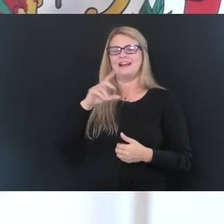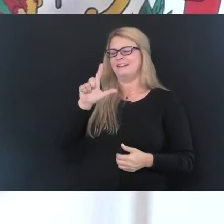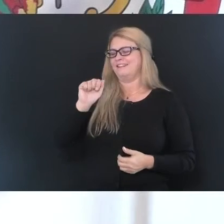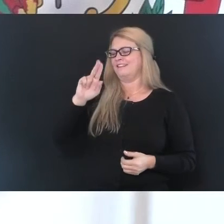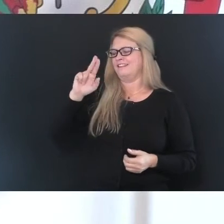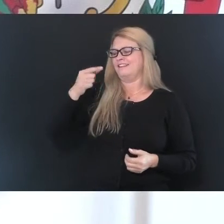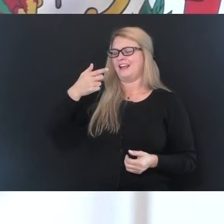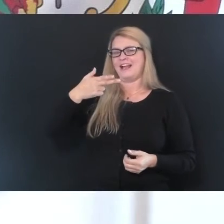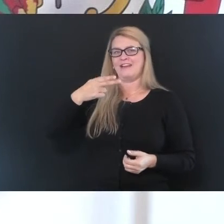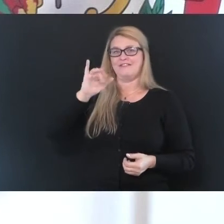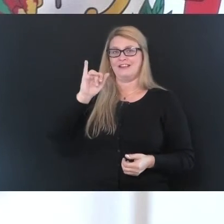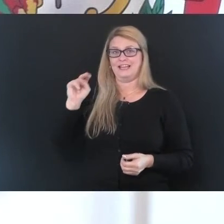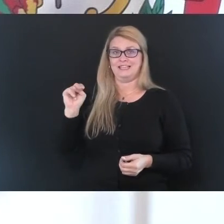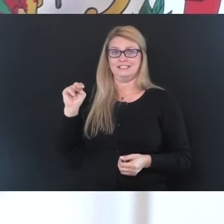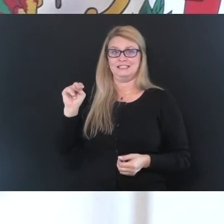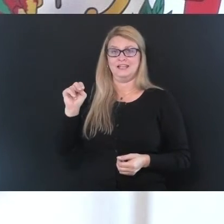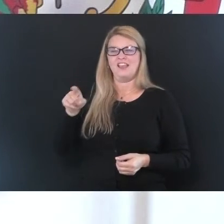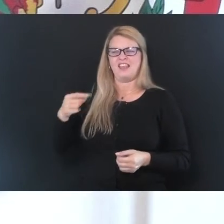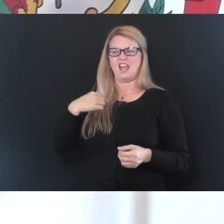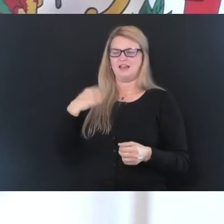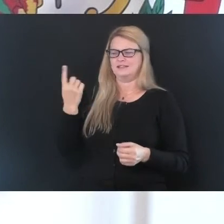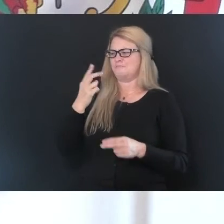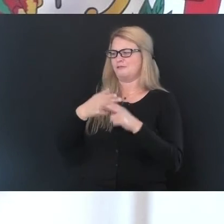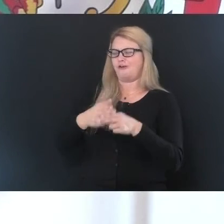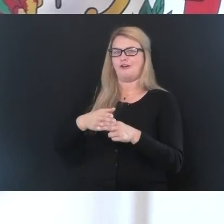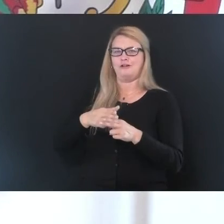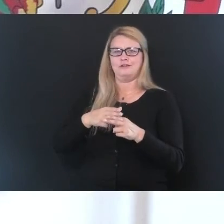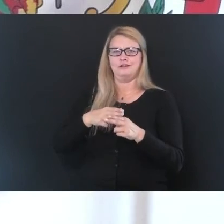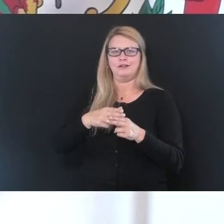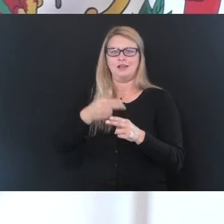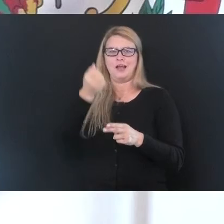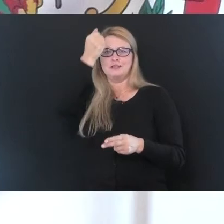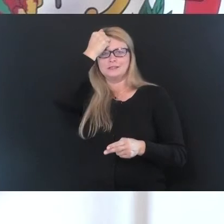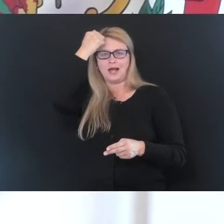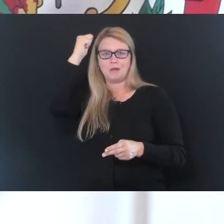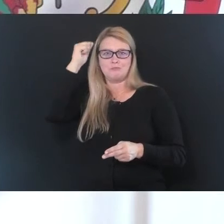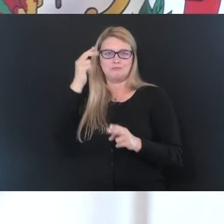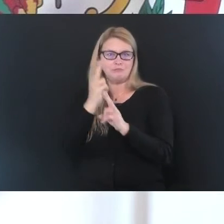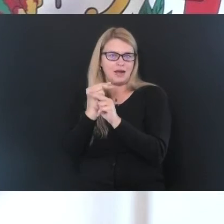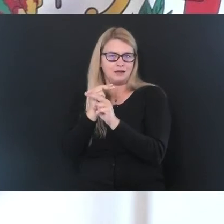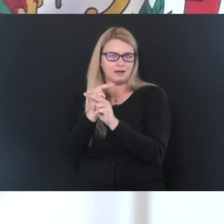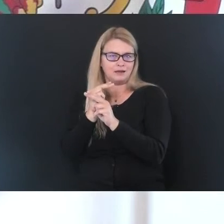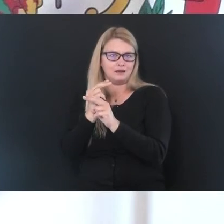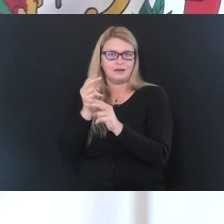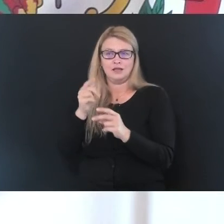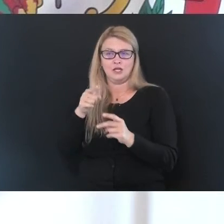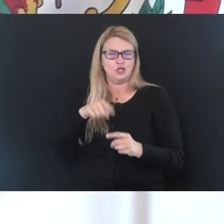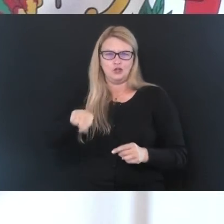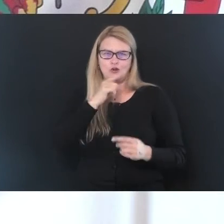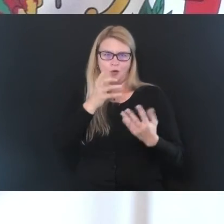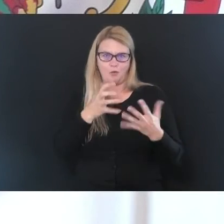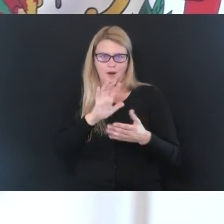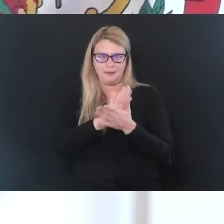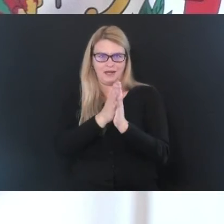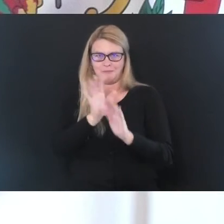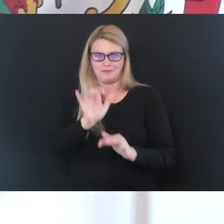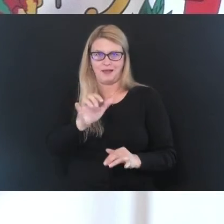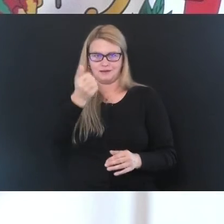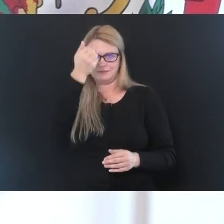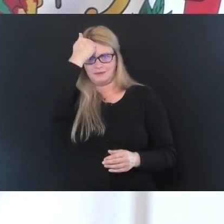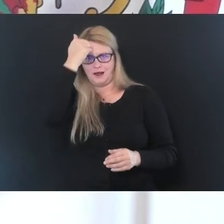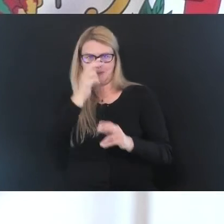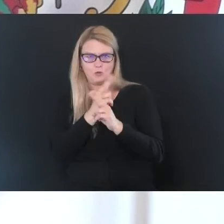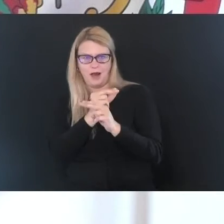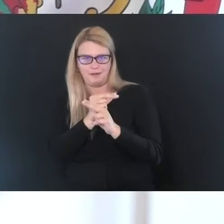that. Well, you don't want to be the dumb bunny here. You need to really think about what the science is and all the people and all